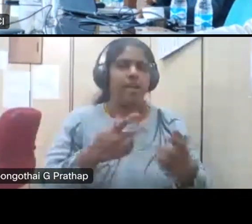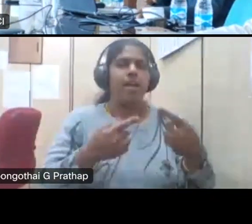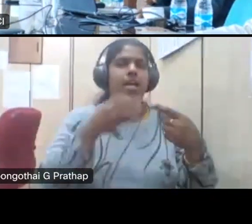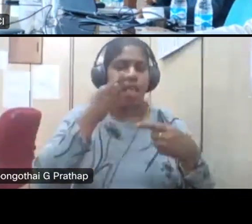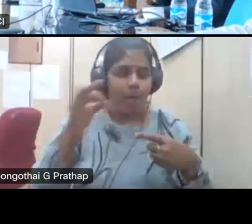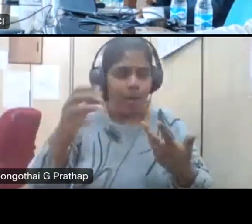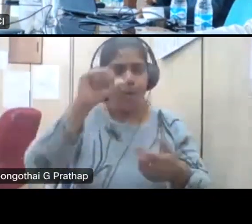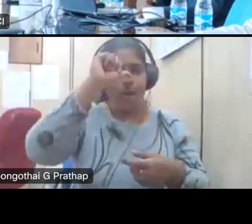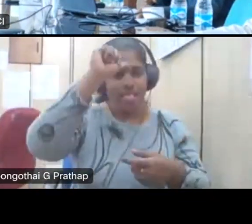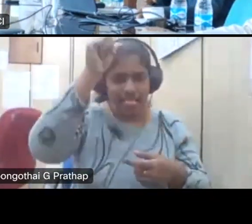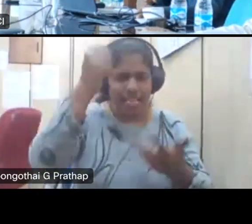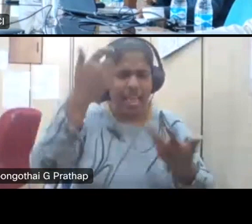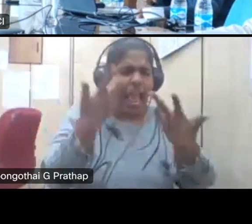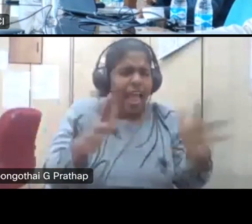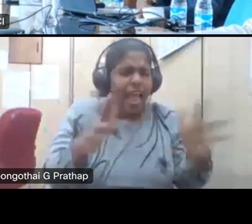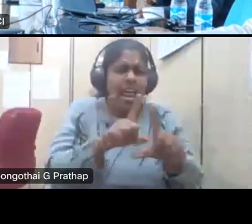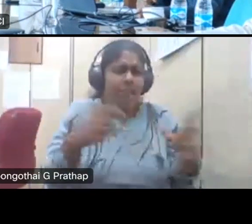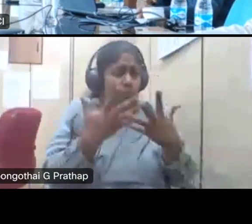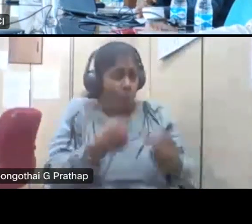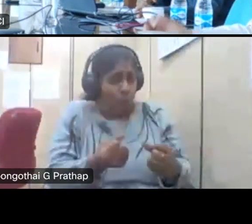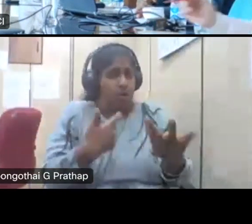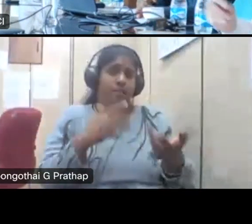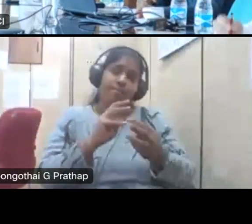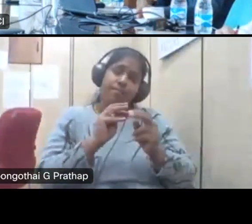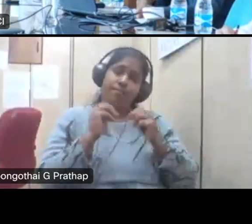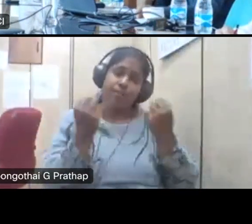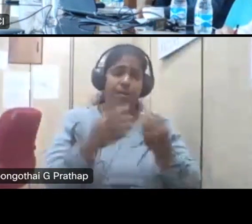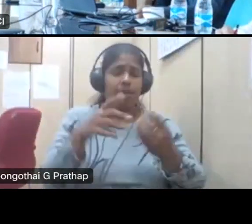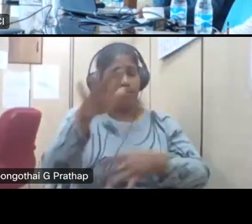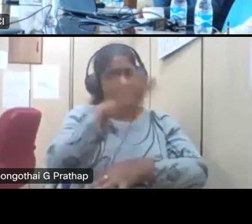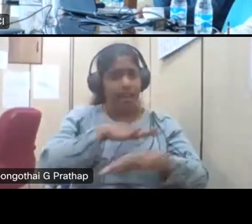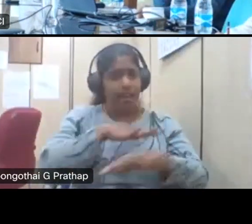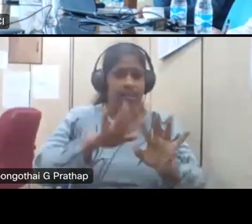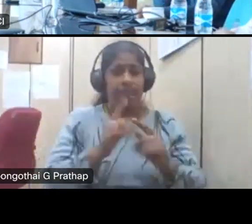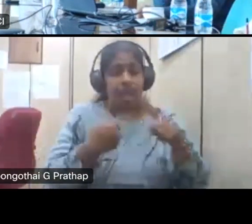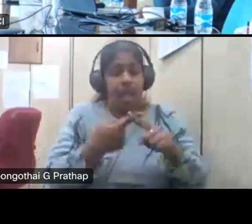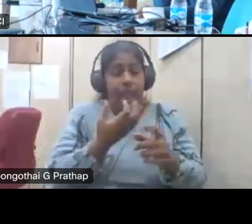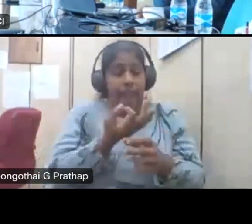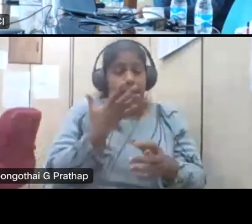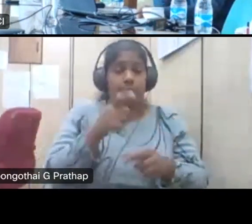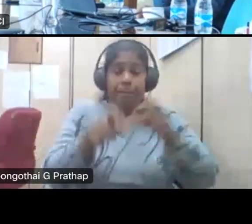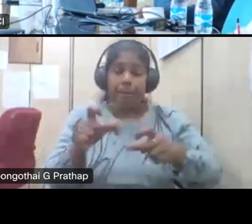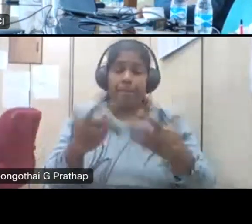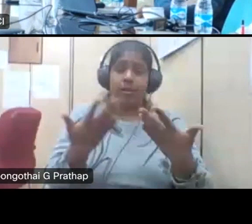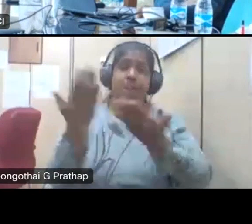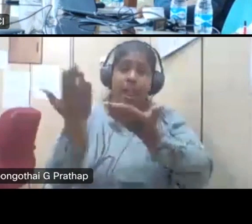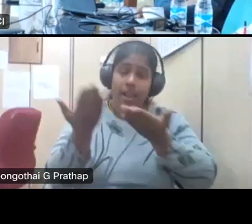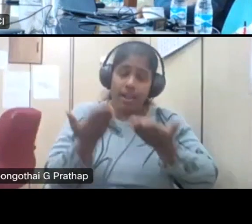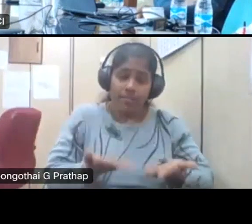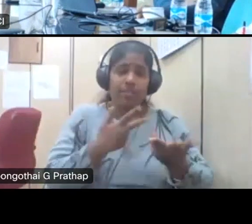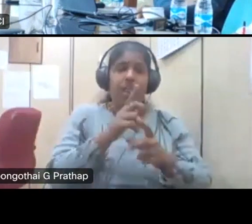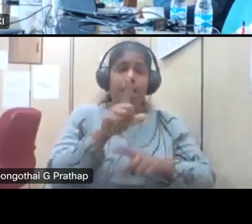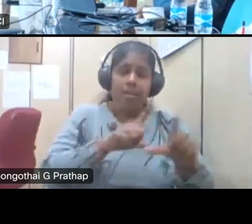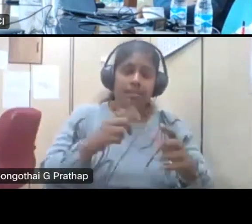Hindi, whichever language you want, sir. So we can bring in the experts in different languages, and we promise to